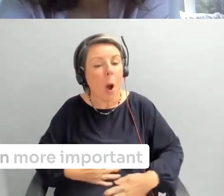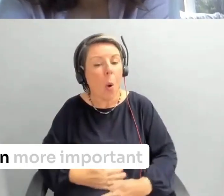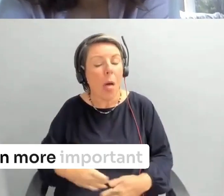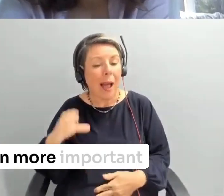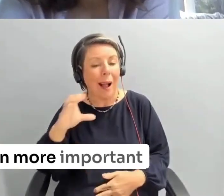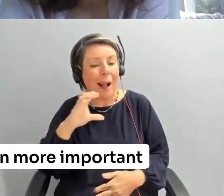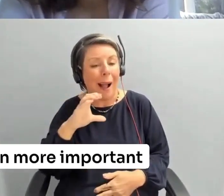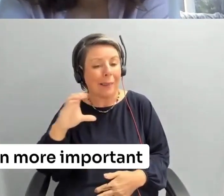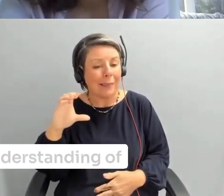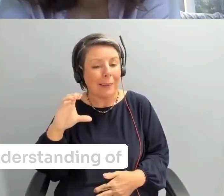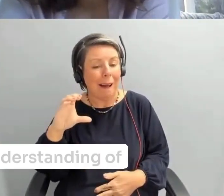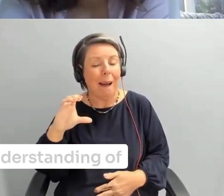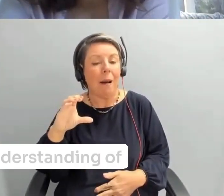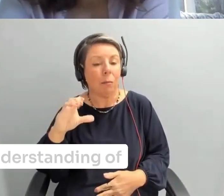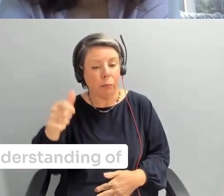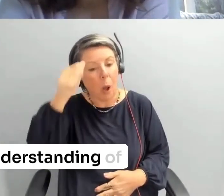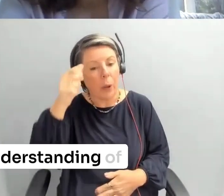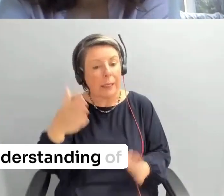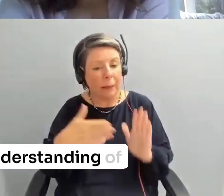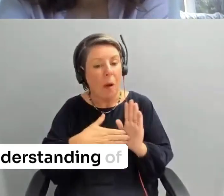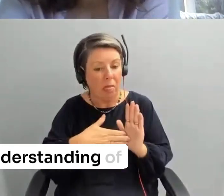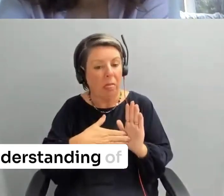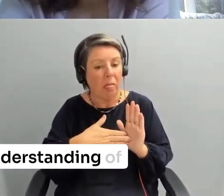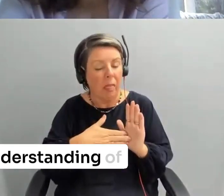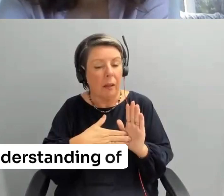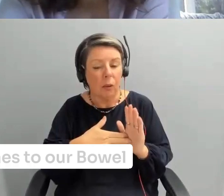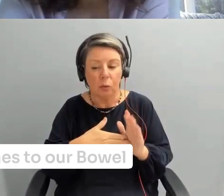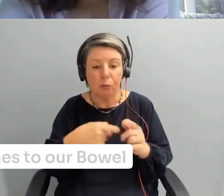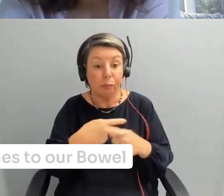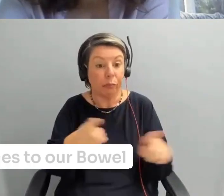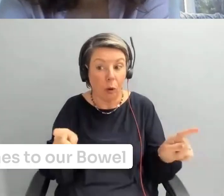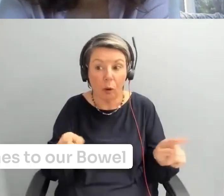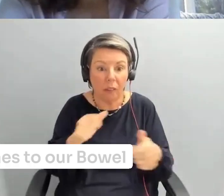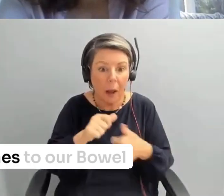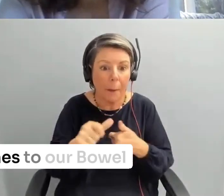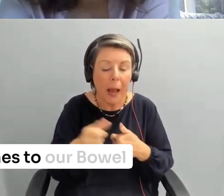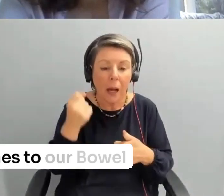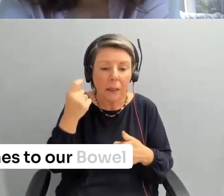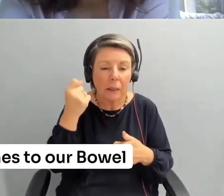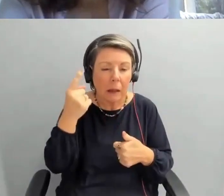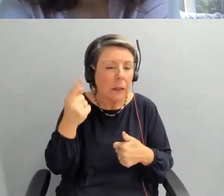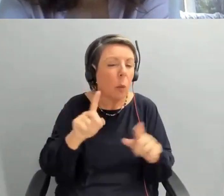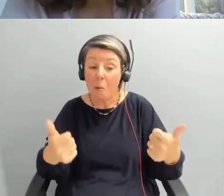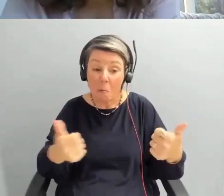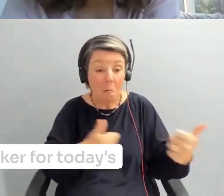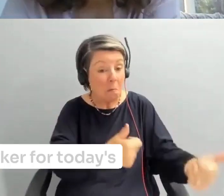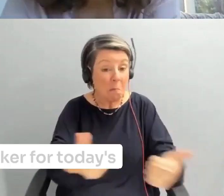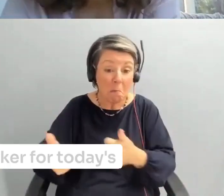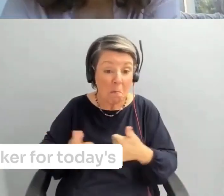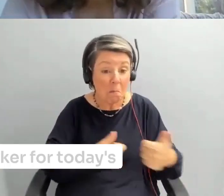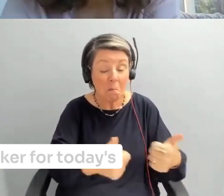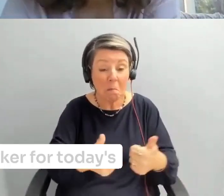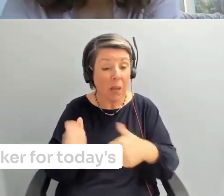it was just even more important that we all have a better understanding of what is normal when it comes to our bowel health. If